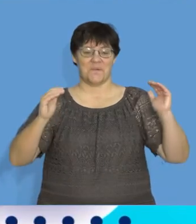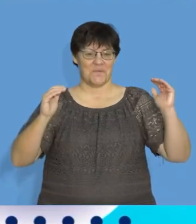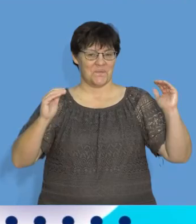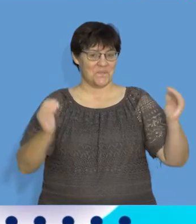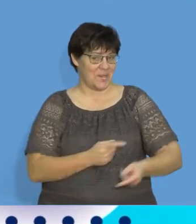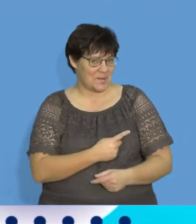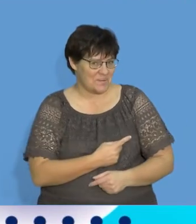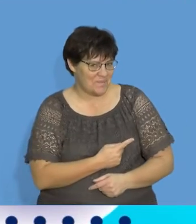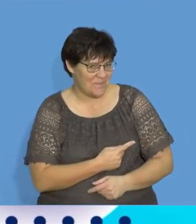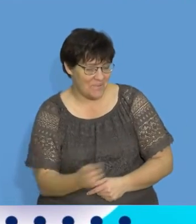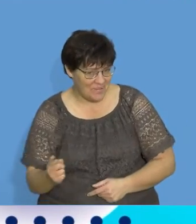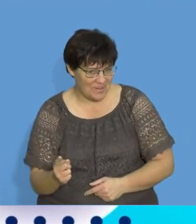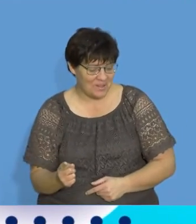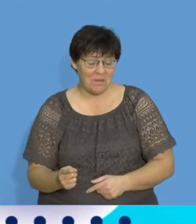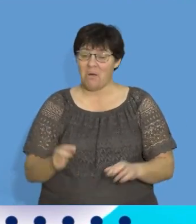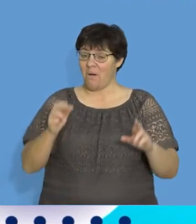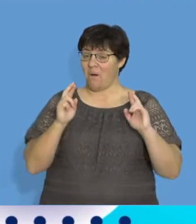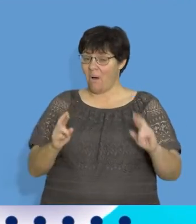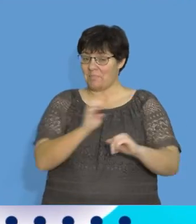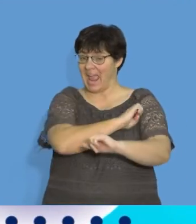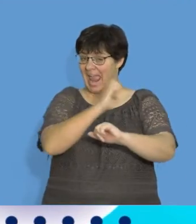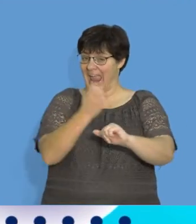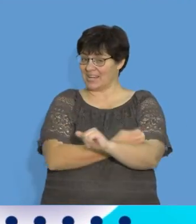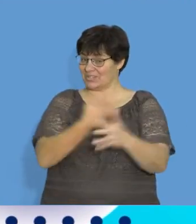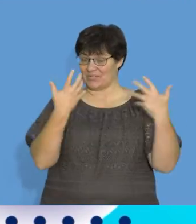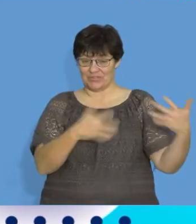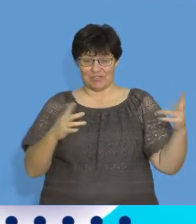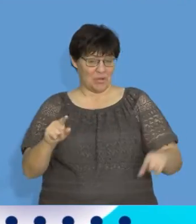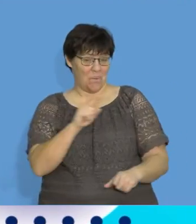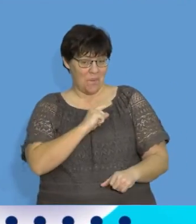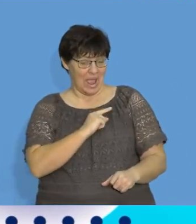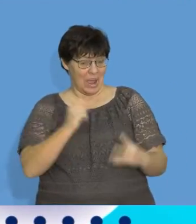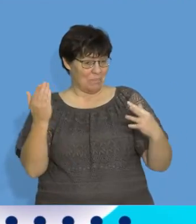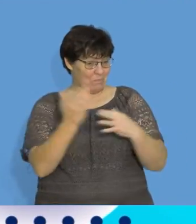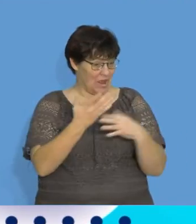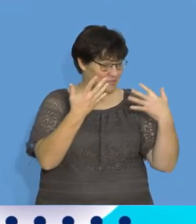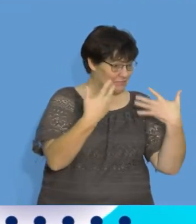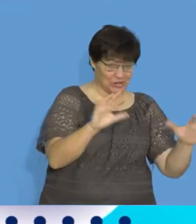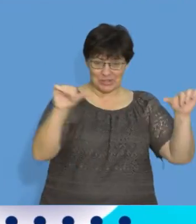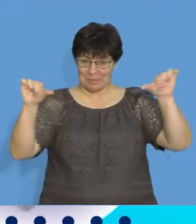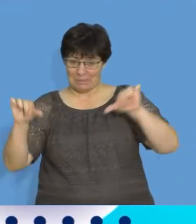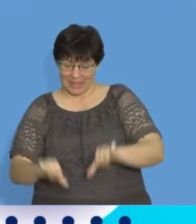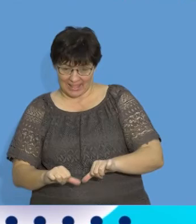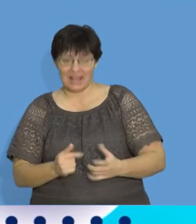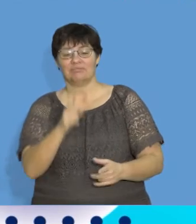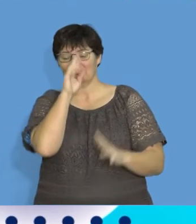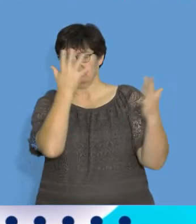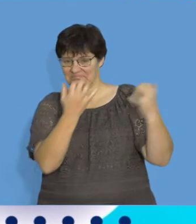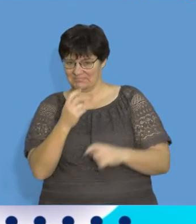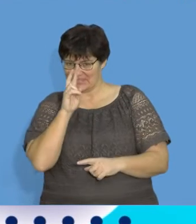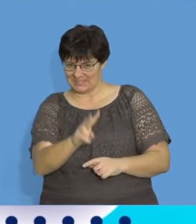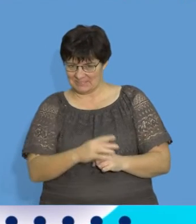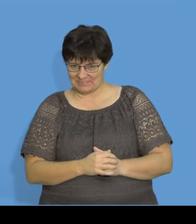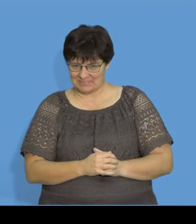Welcome back, everyone. I hope you've got lots of energy during your break so we can do some more calculations. So let's just get going, shall